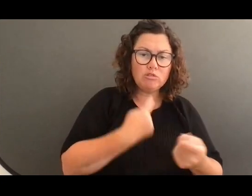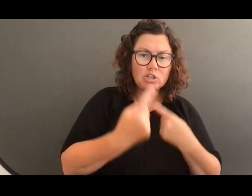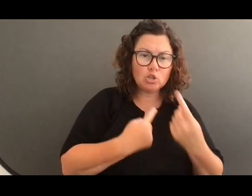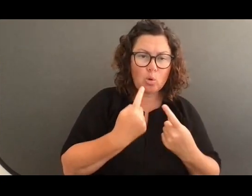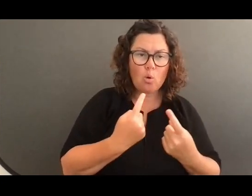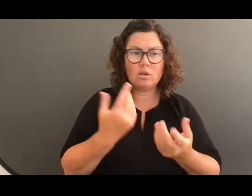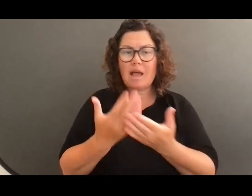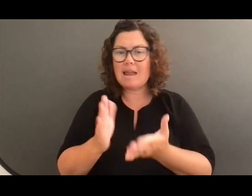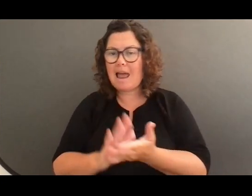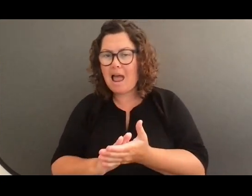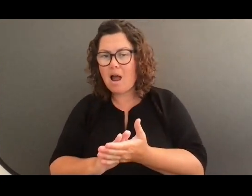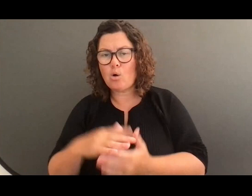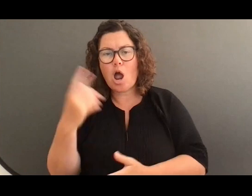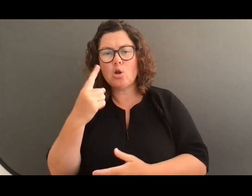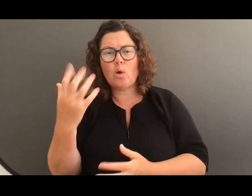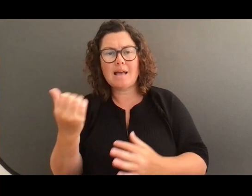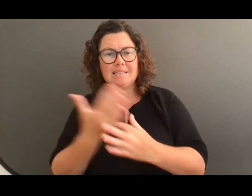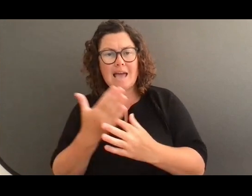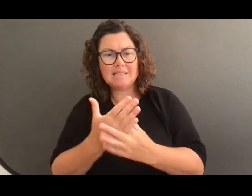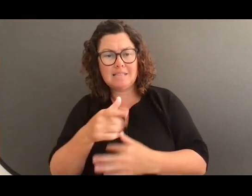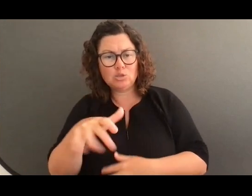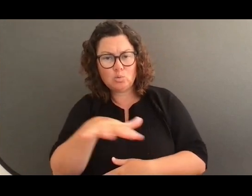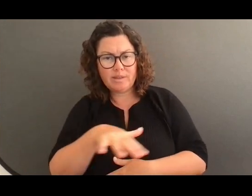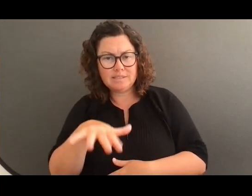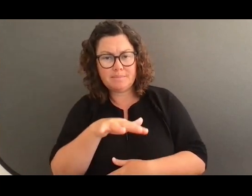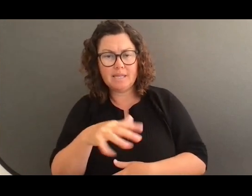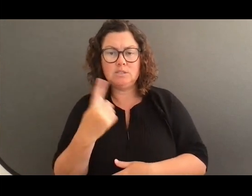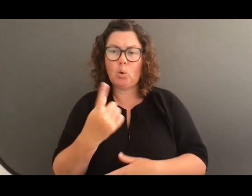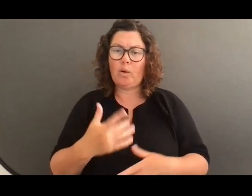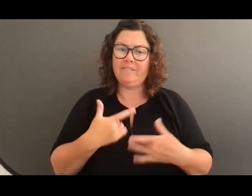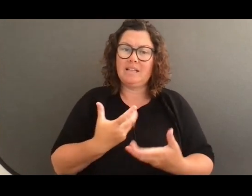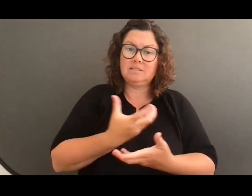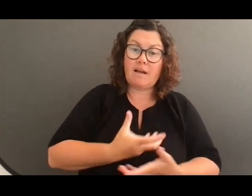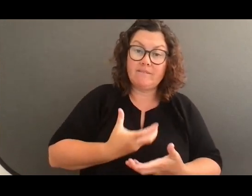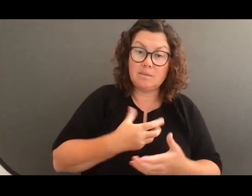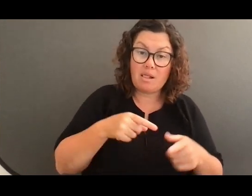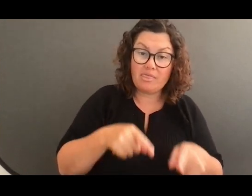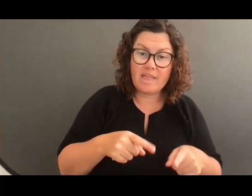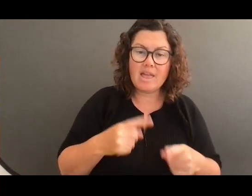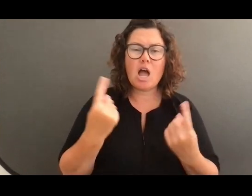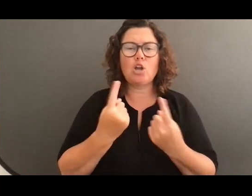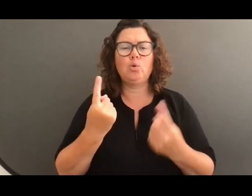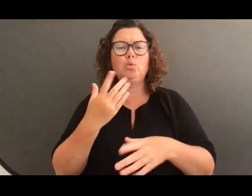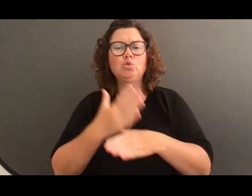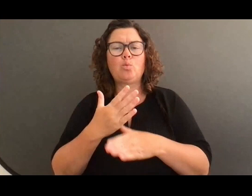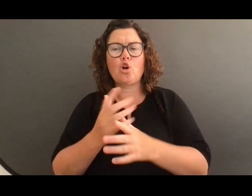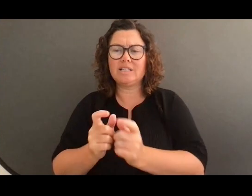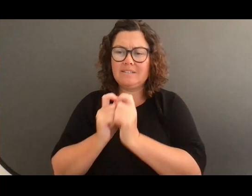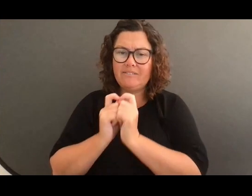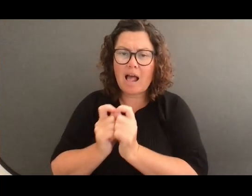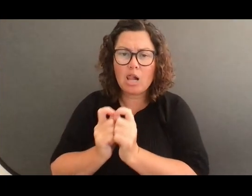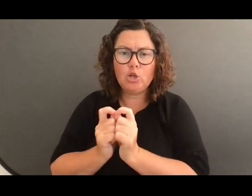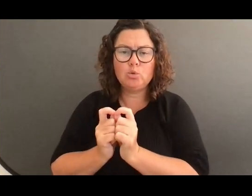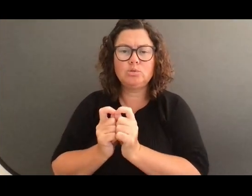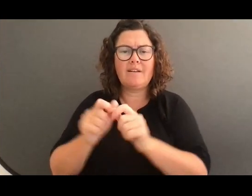to the space, who feels comfortable in the space, and whose work is valued and validated. So the questions that the